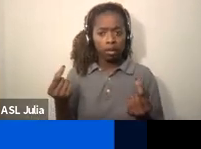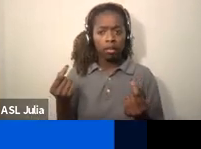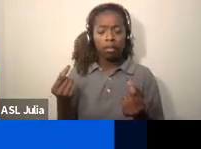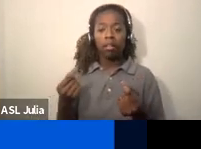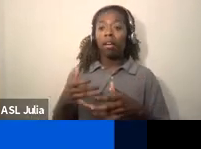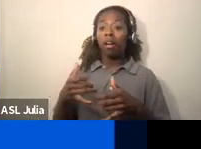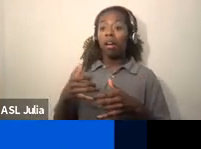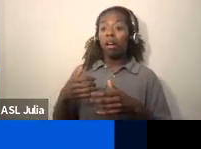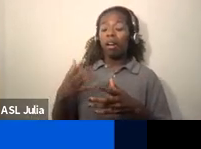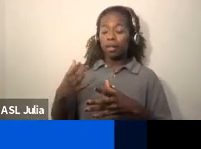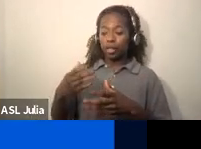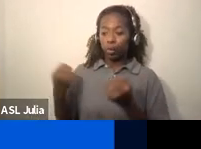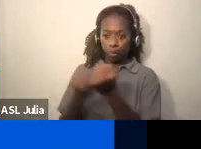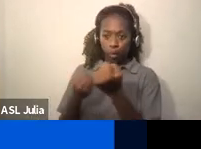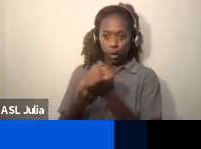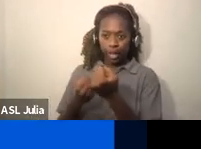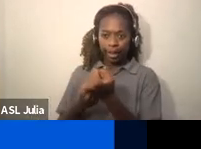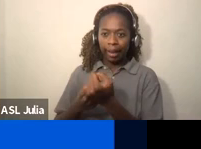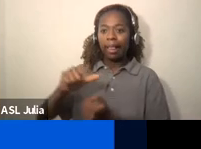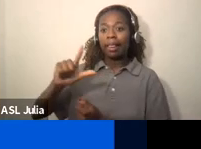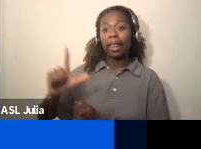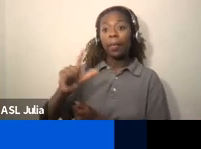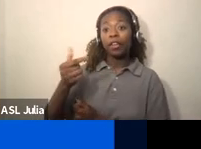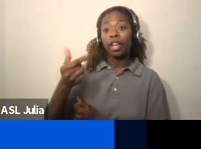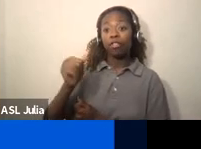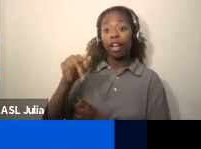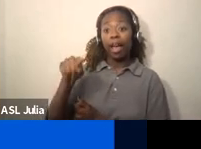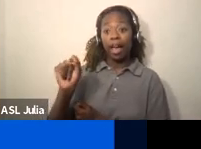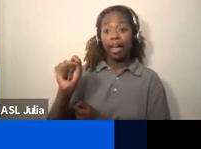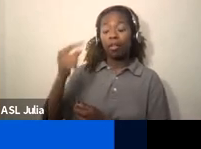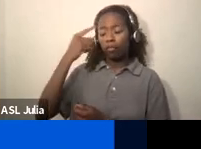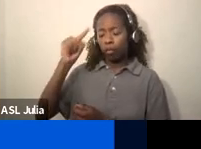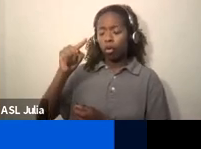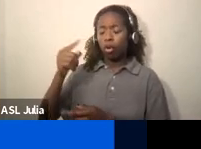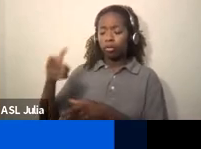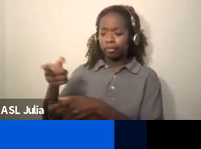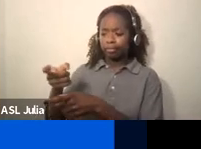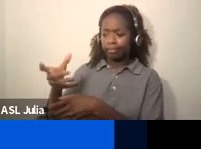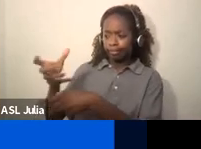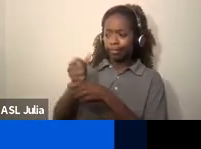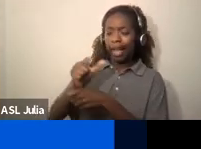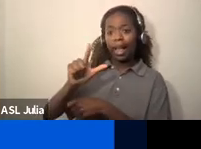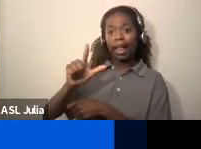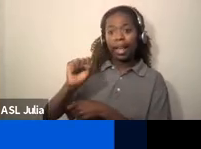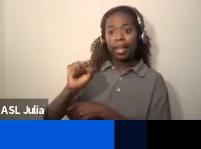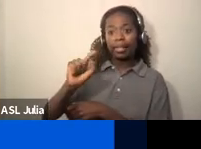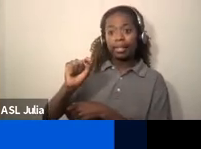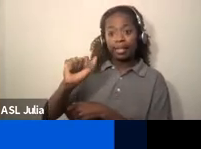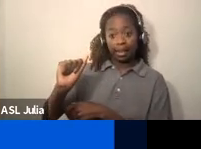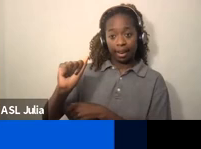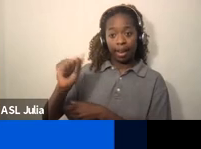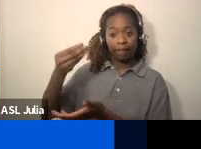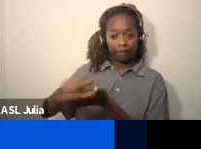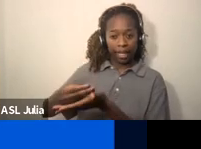services and technology act grants in order to receive lsta funding oh in order to receive lsta